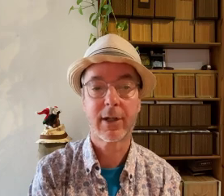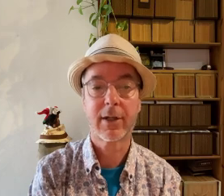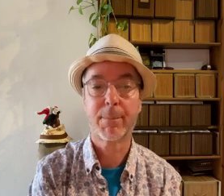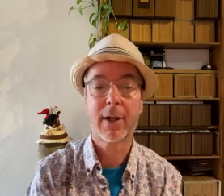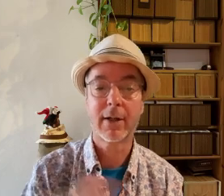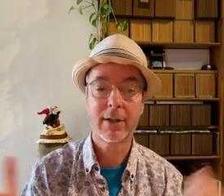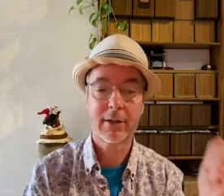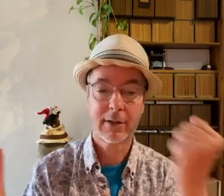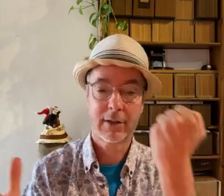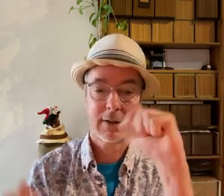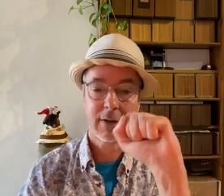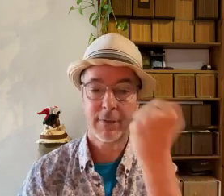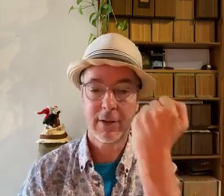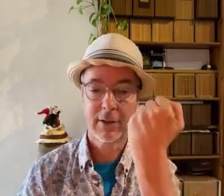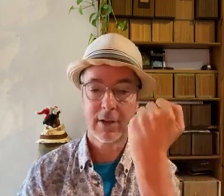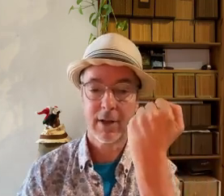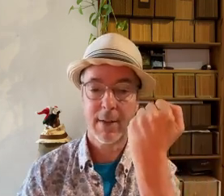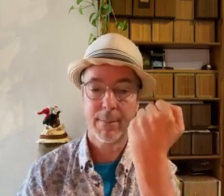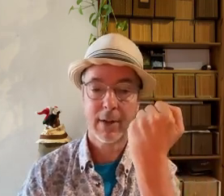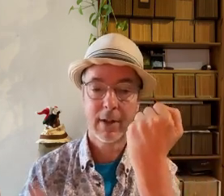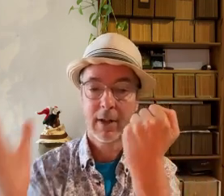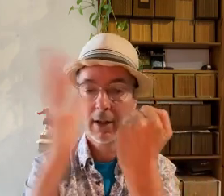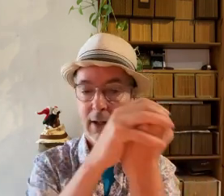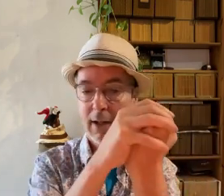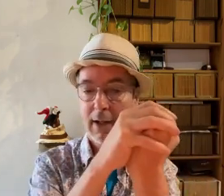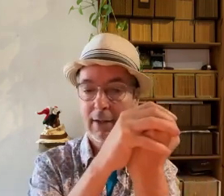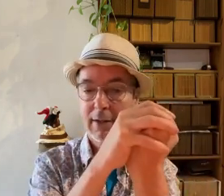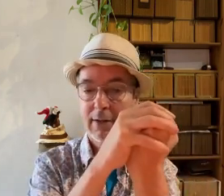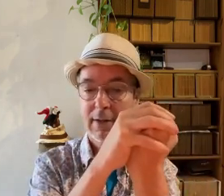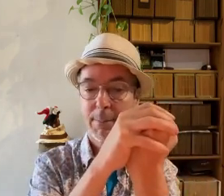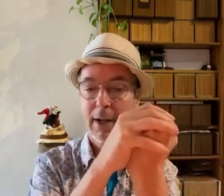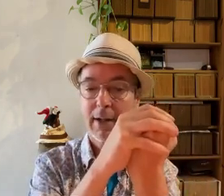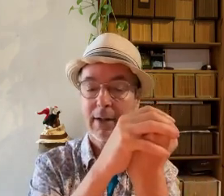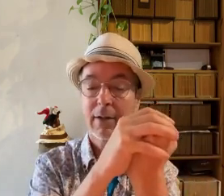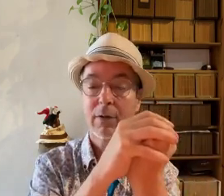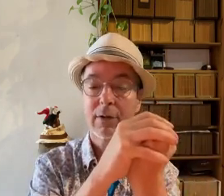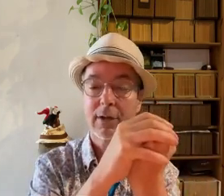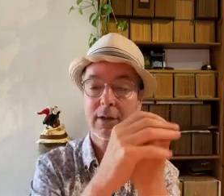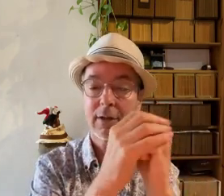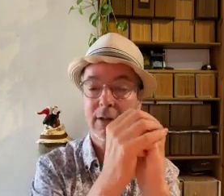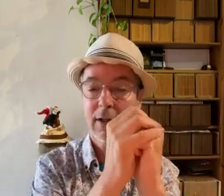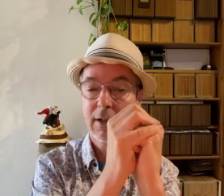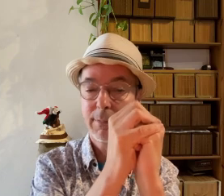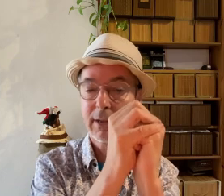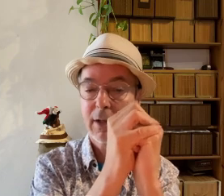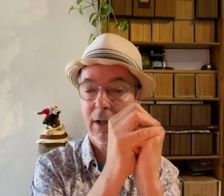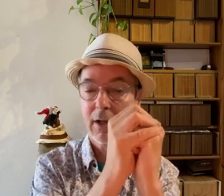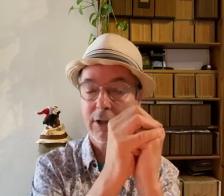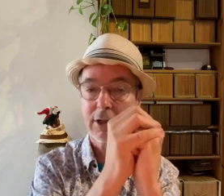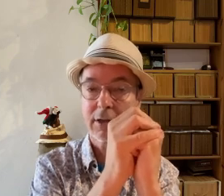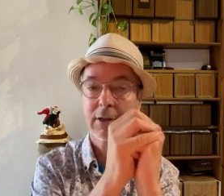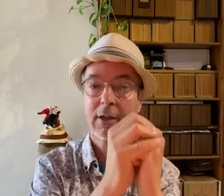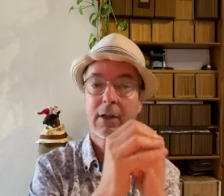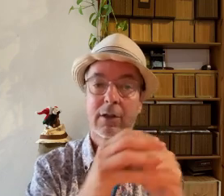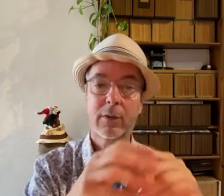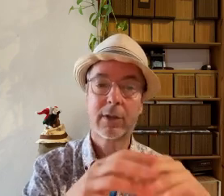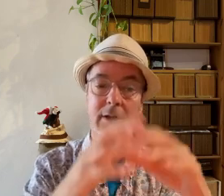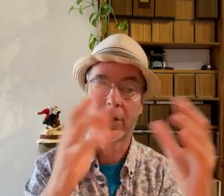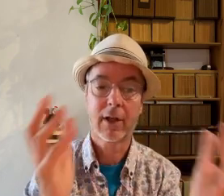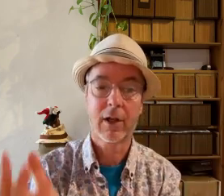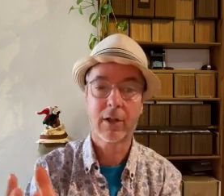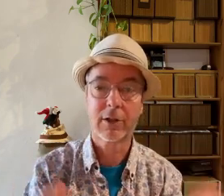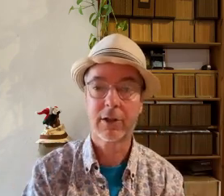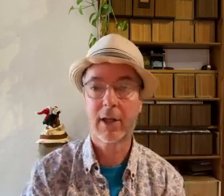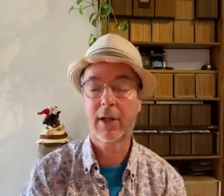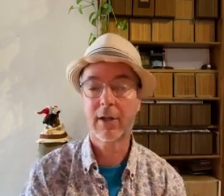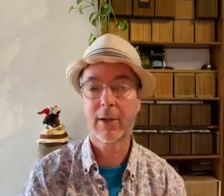sense, okay, the ma is, if this is the M and this is the ma, you see it's a little bit larger, so it is